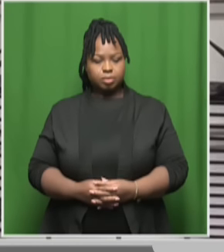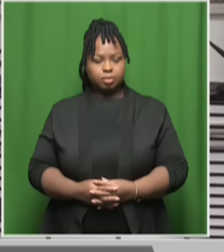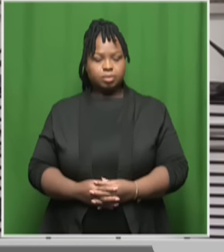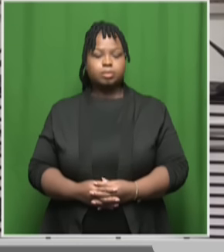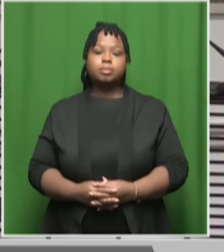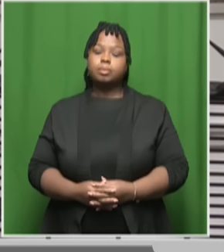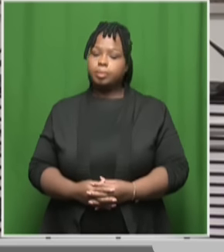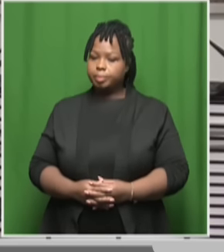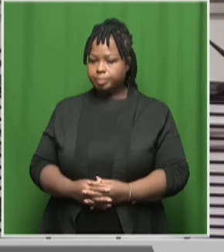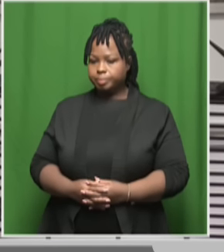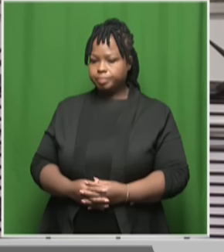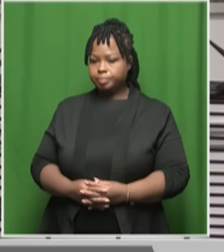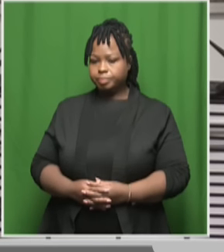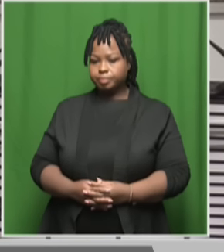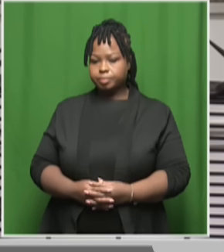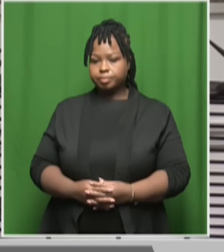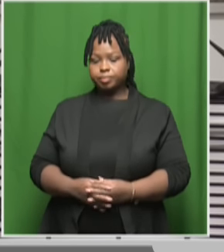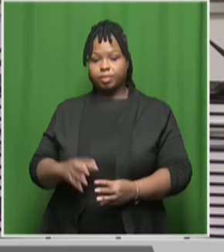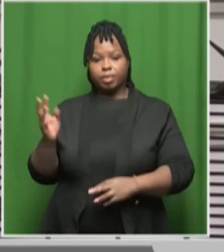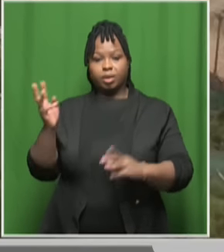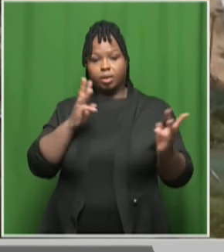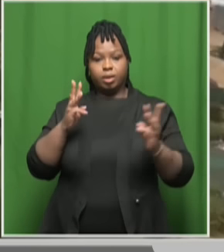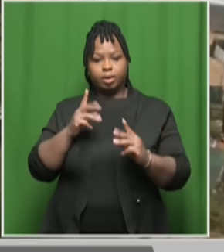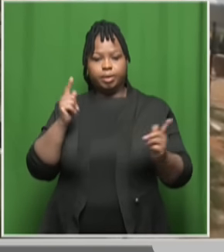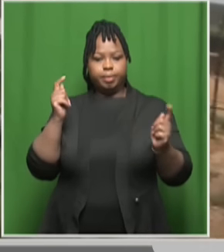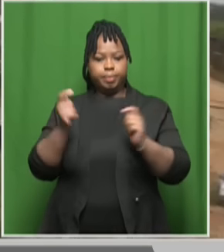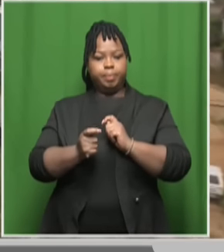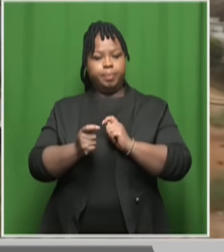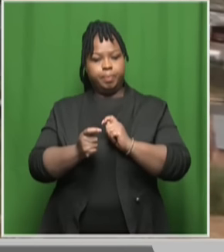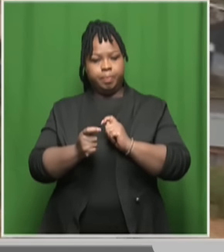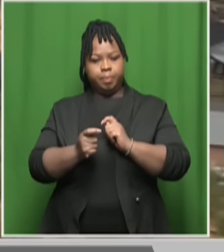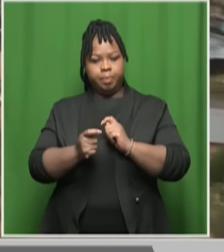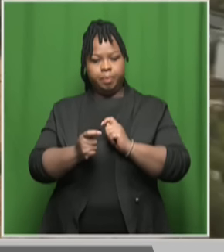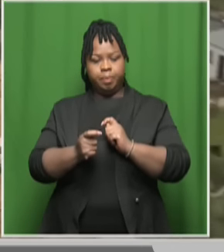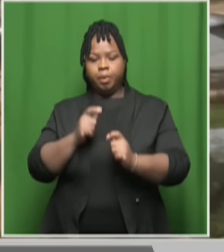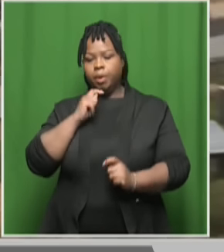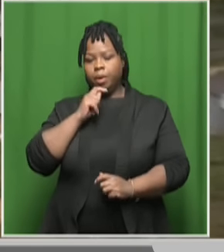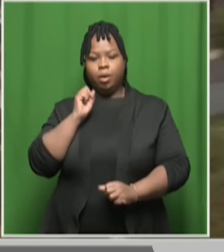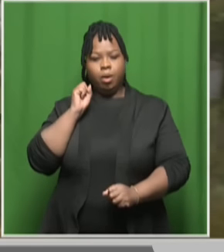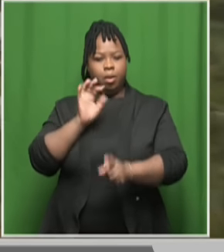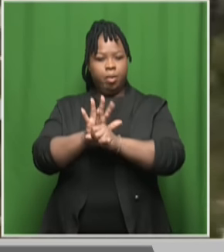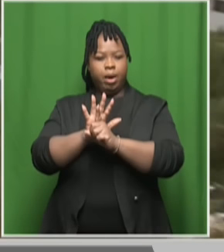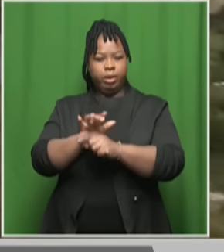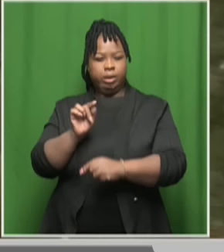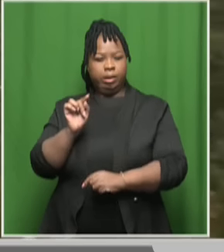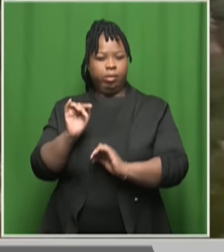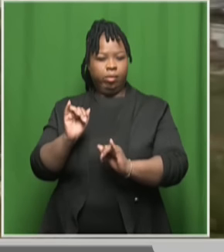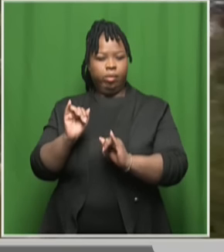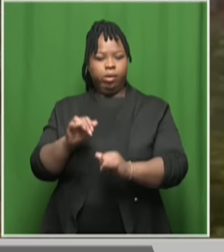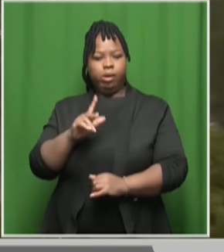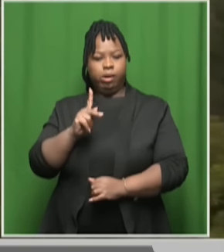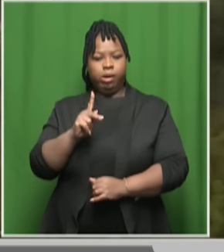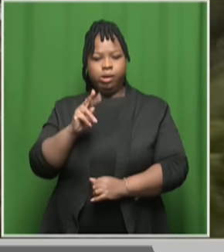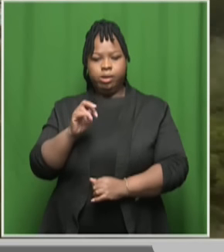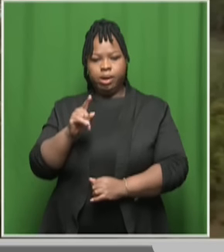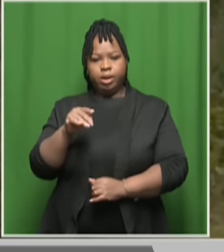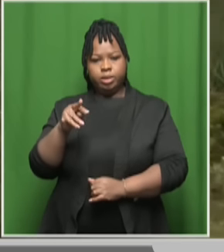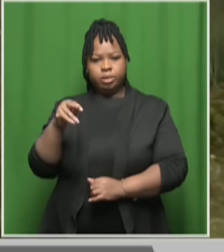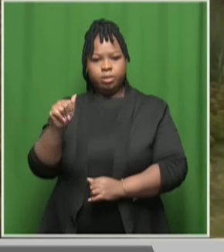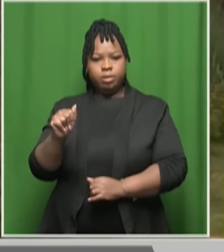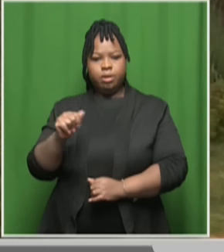Thanks, Sakina. I think climate change do have a real impact on the Knysna. As we all know,